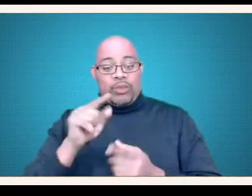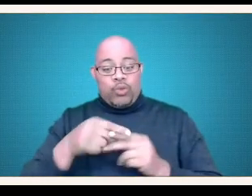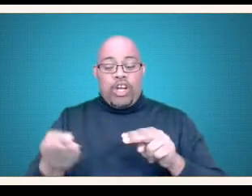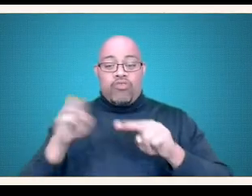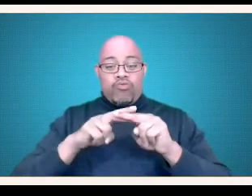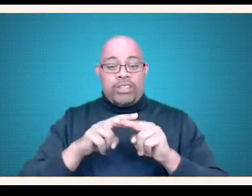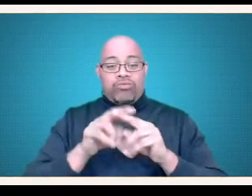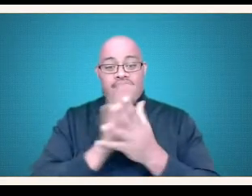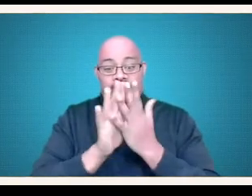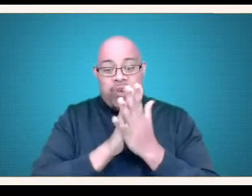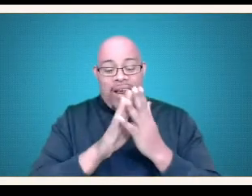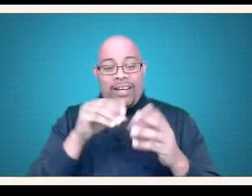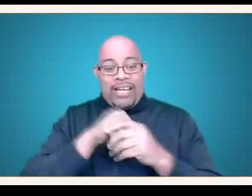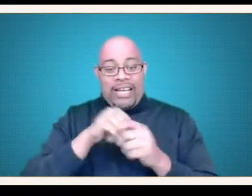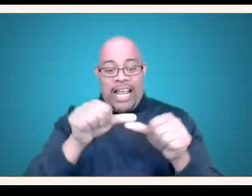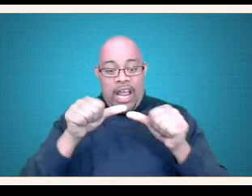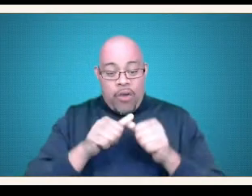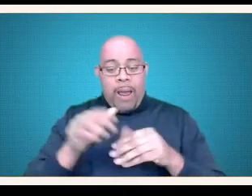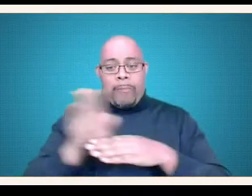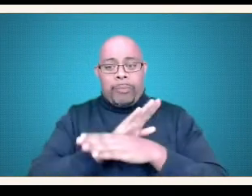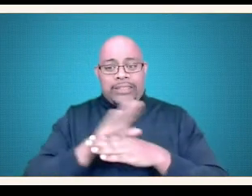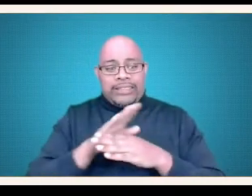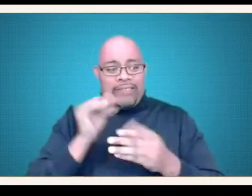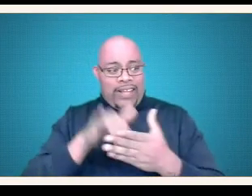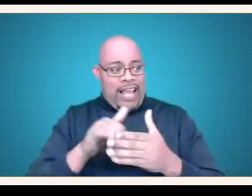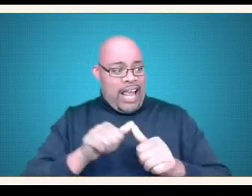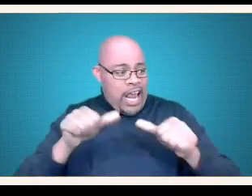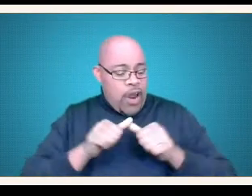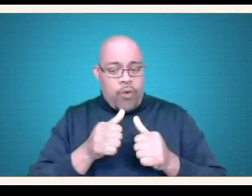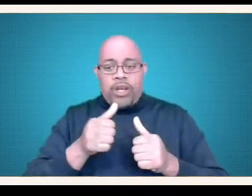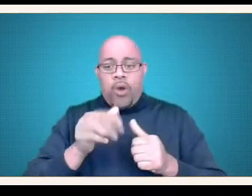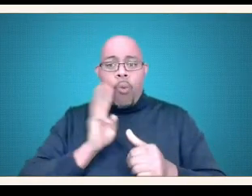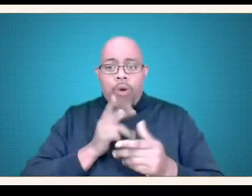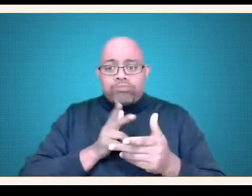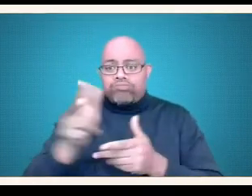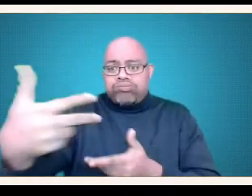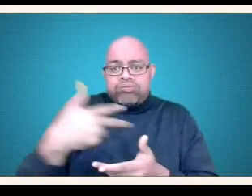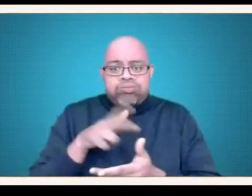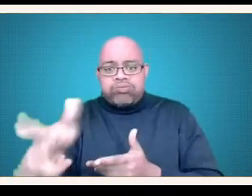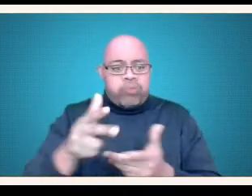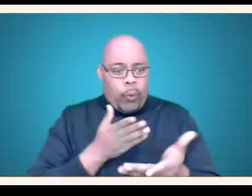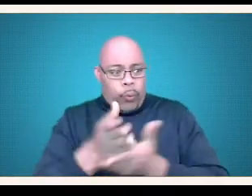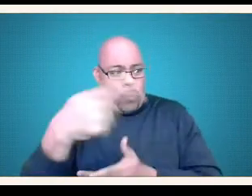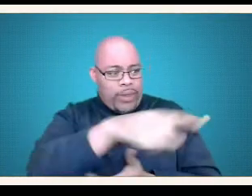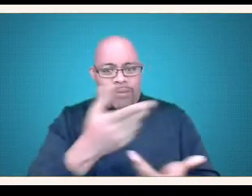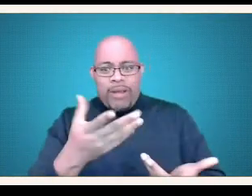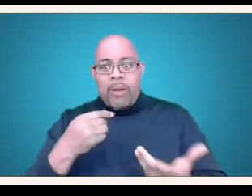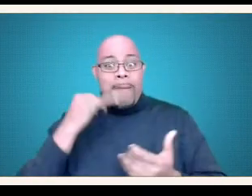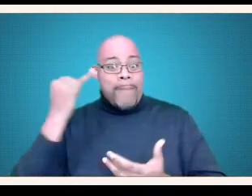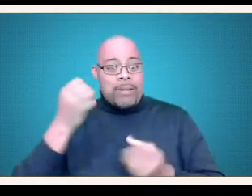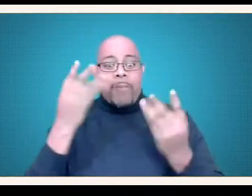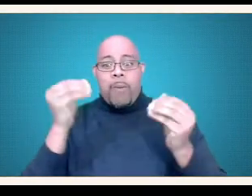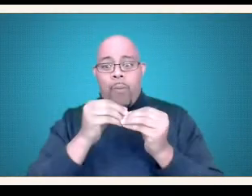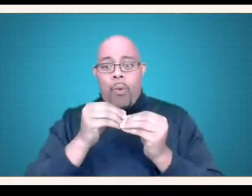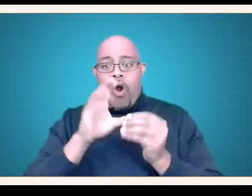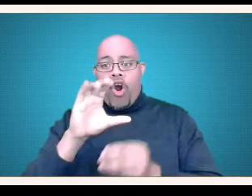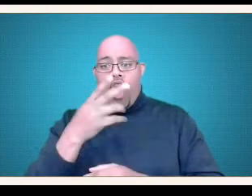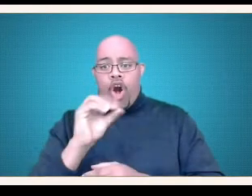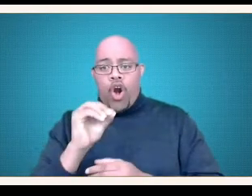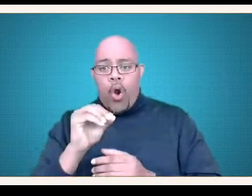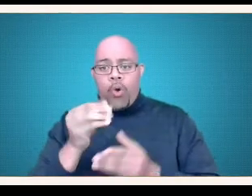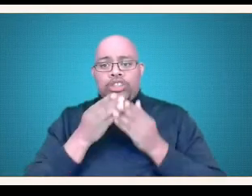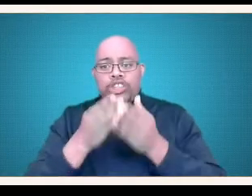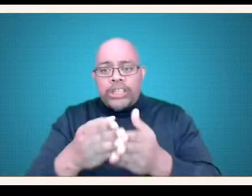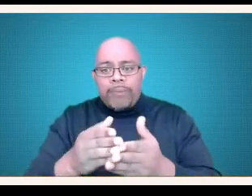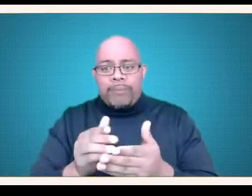caps is likely to increase traffic in and the commercial viability of the northern sea route. So we can imagine many more cargo